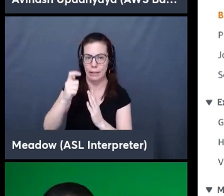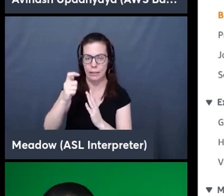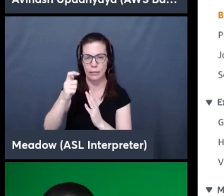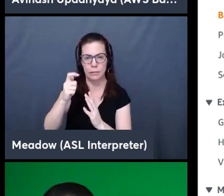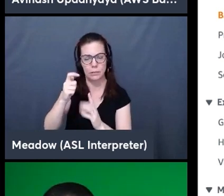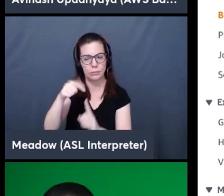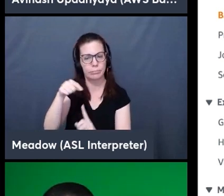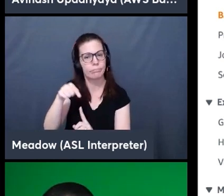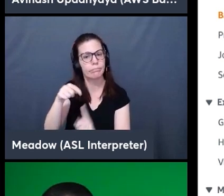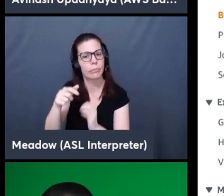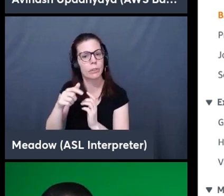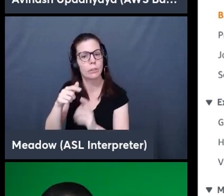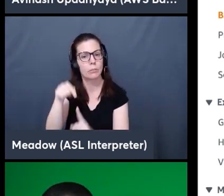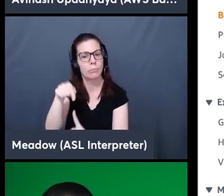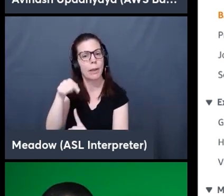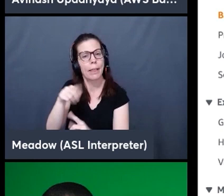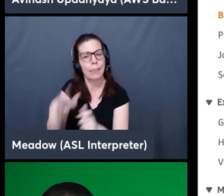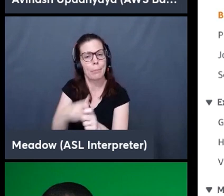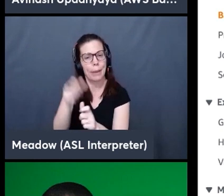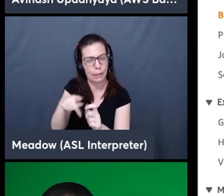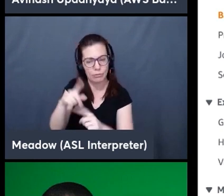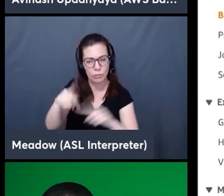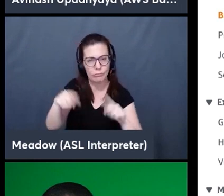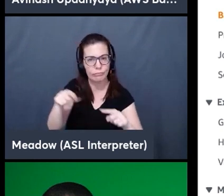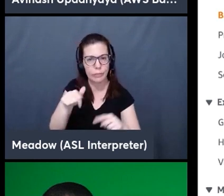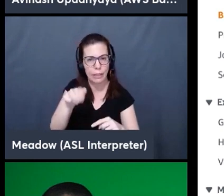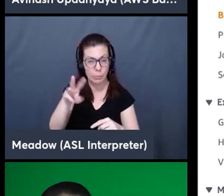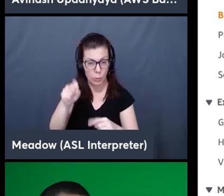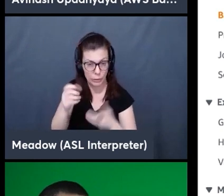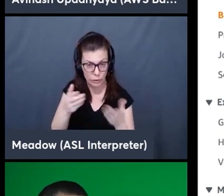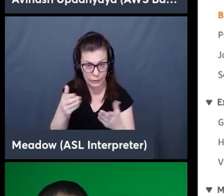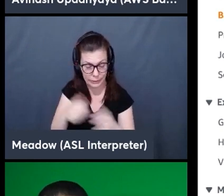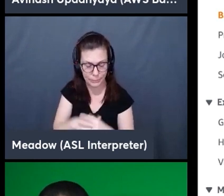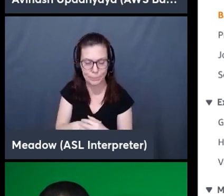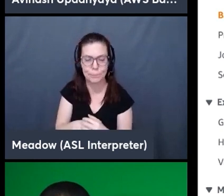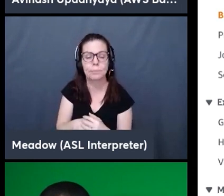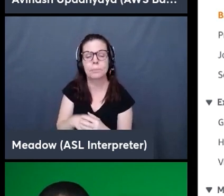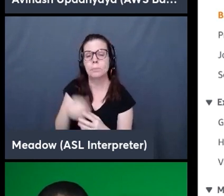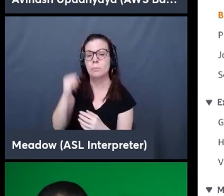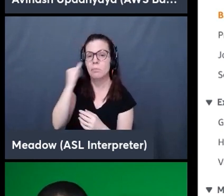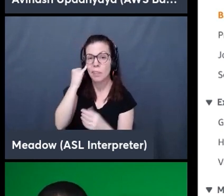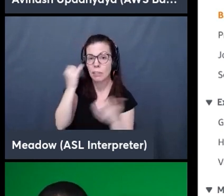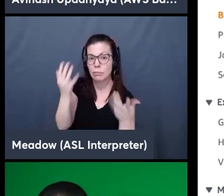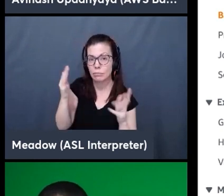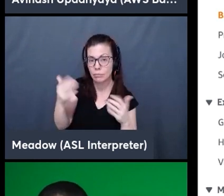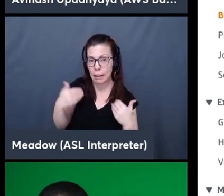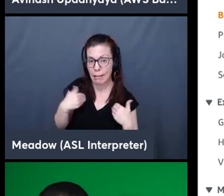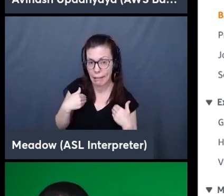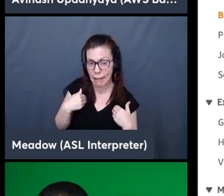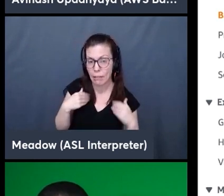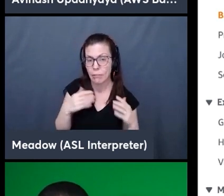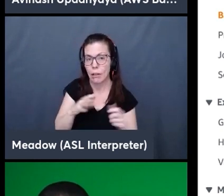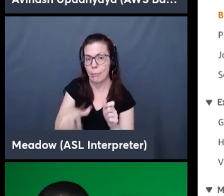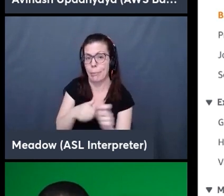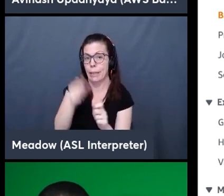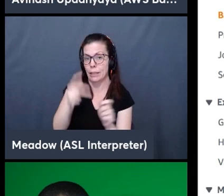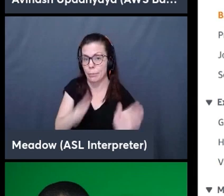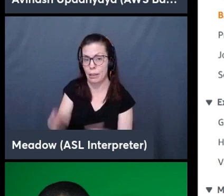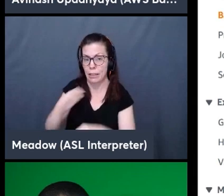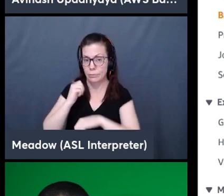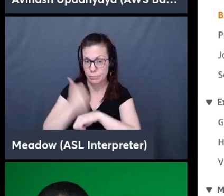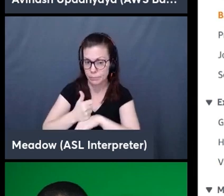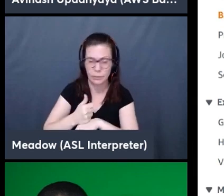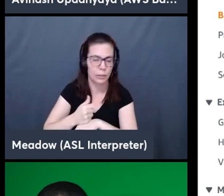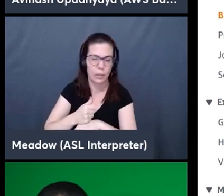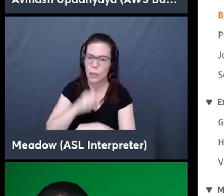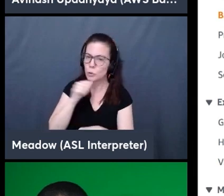automatically create the backups of different AWS services. So if you already have a backup plan in place, you do not need to